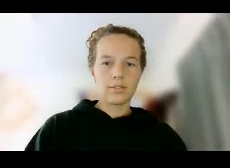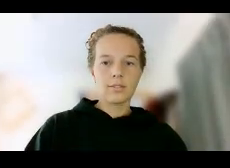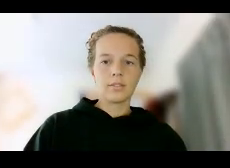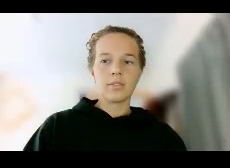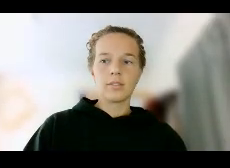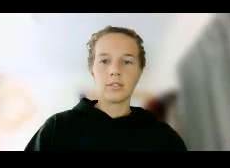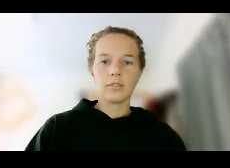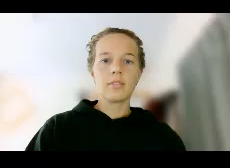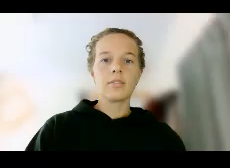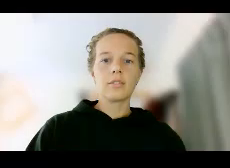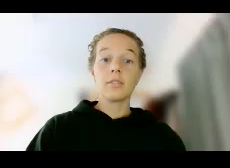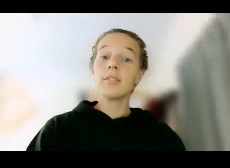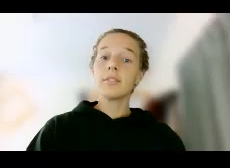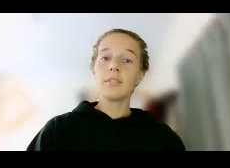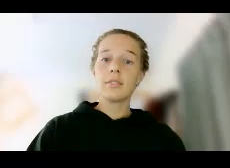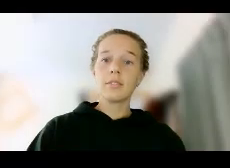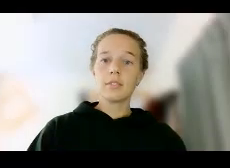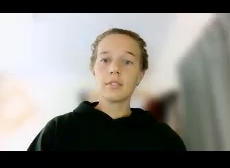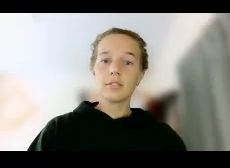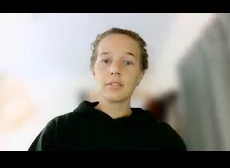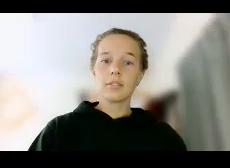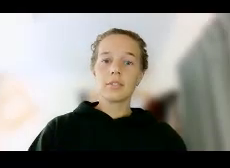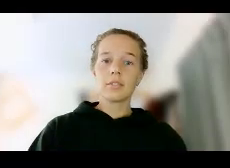Project Watershed. And